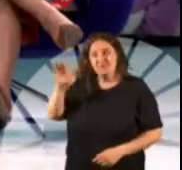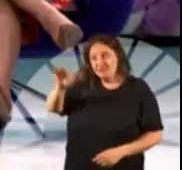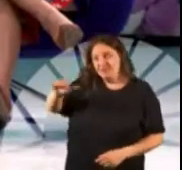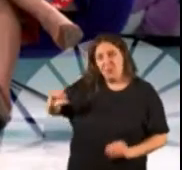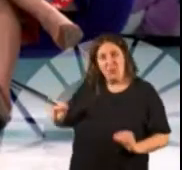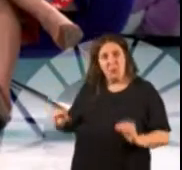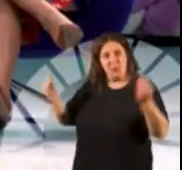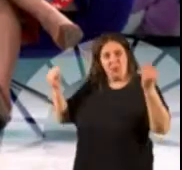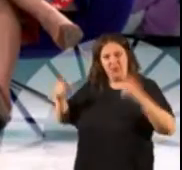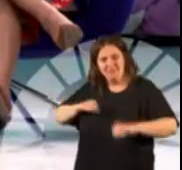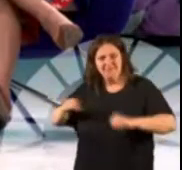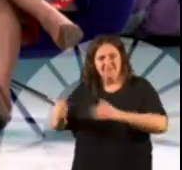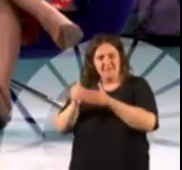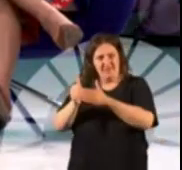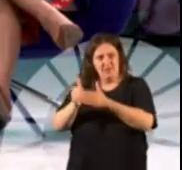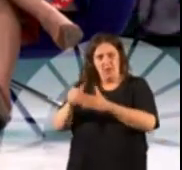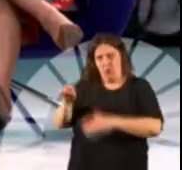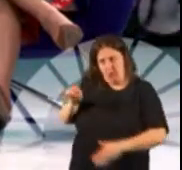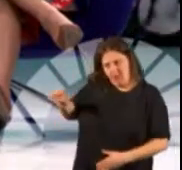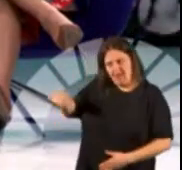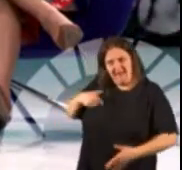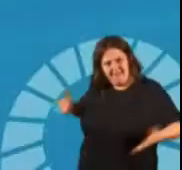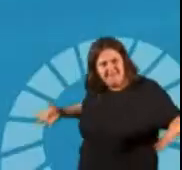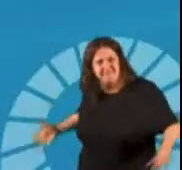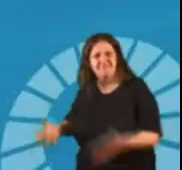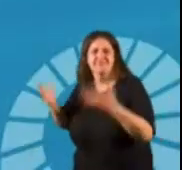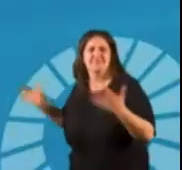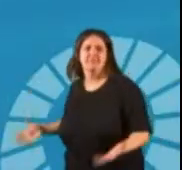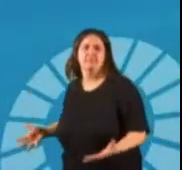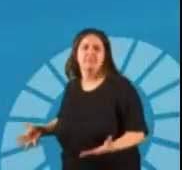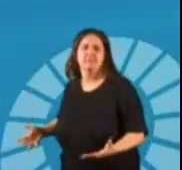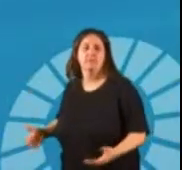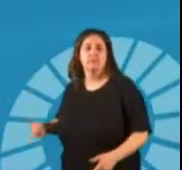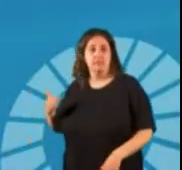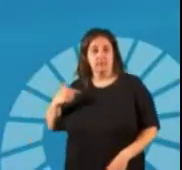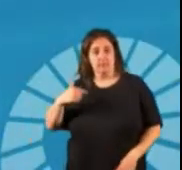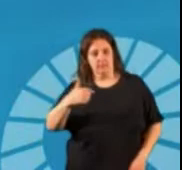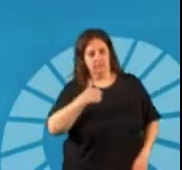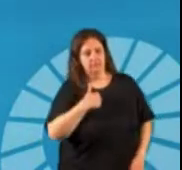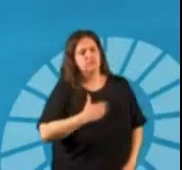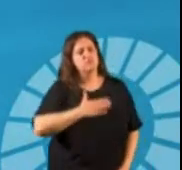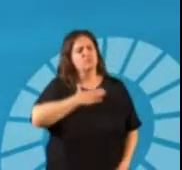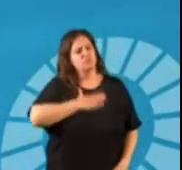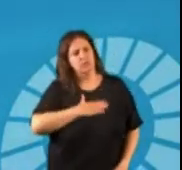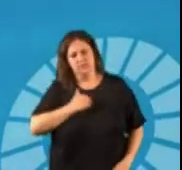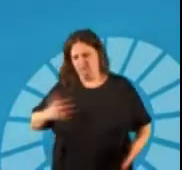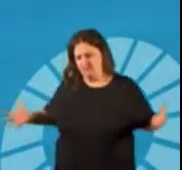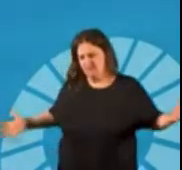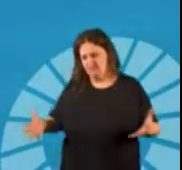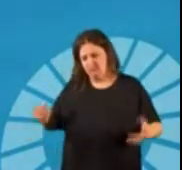make gender equality a reality. Remember, one quarter, not one half,